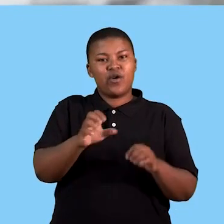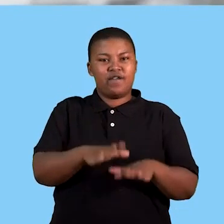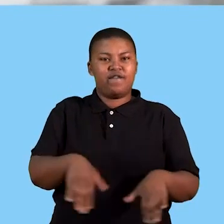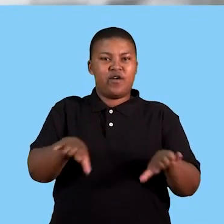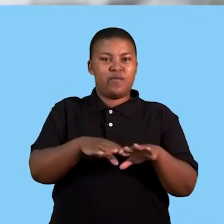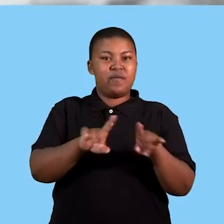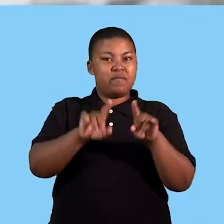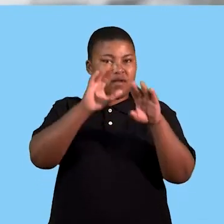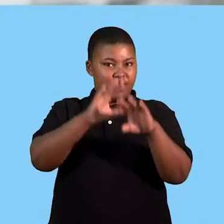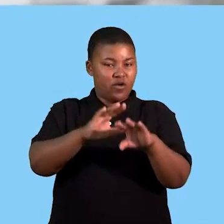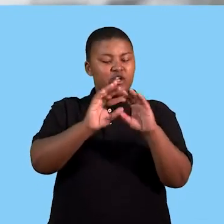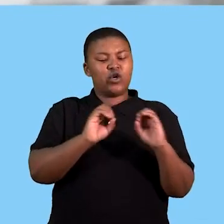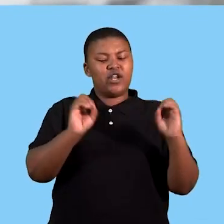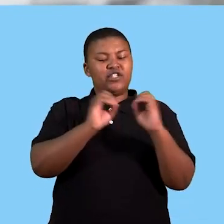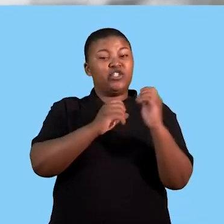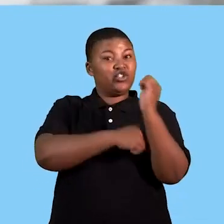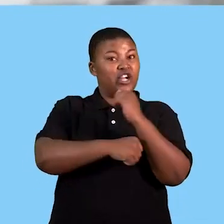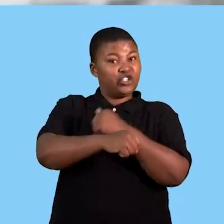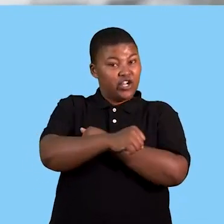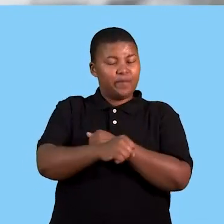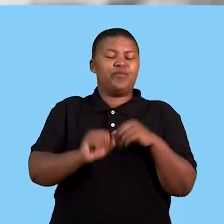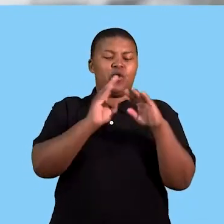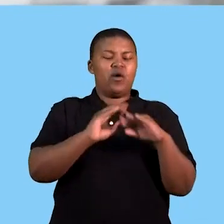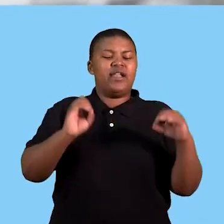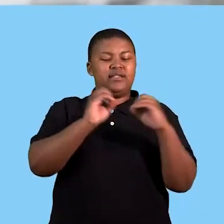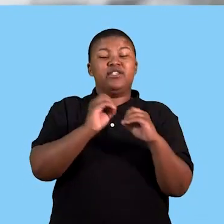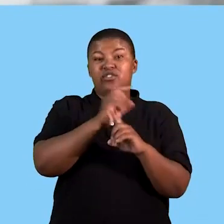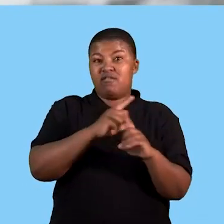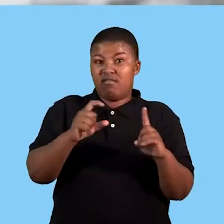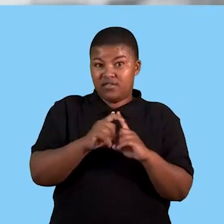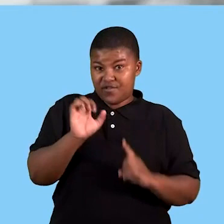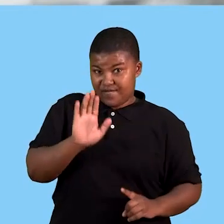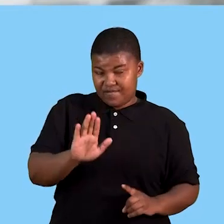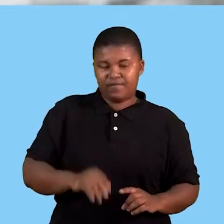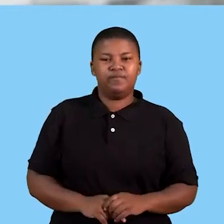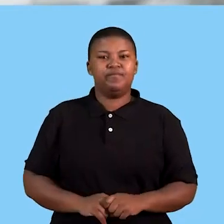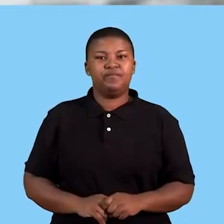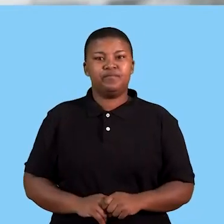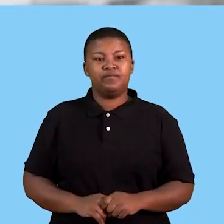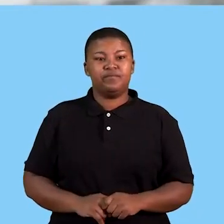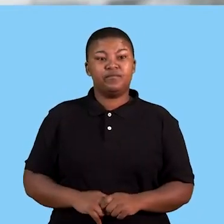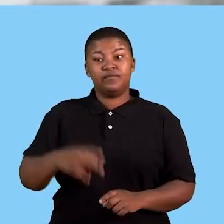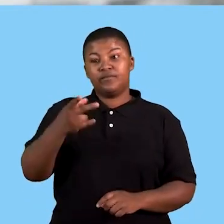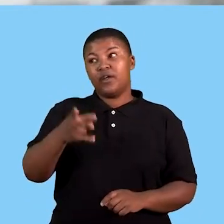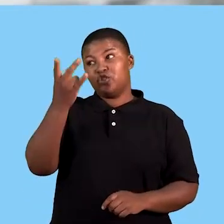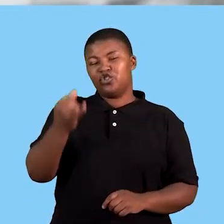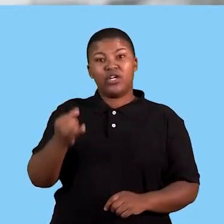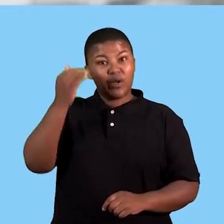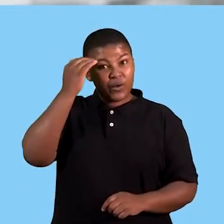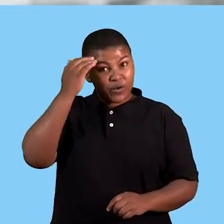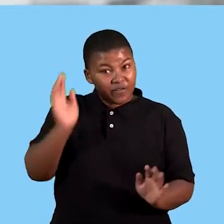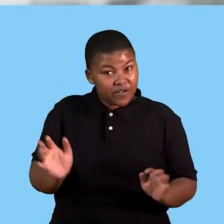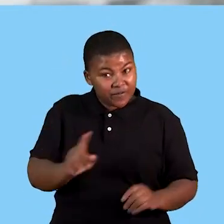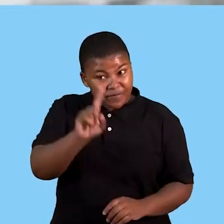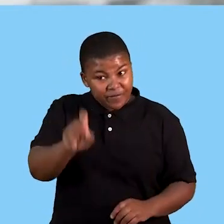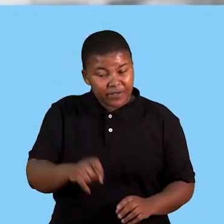the organizational structure and culture. So let's just take a look at the Did You Know?